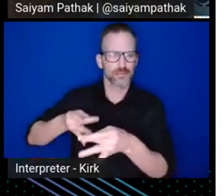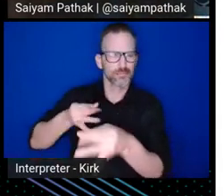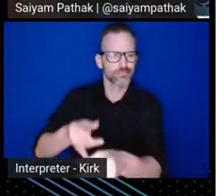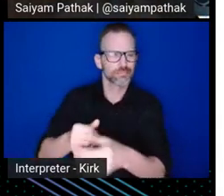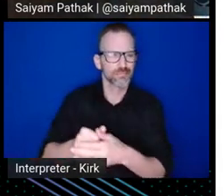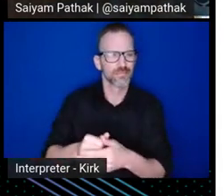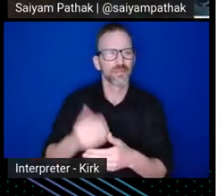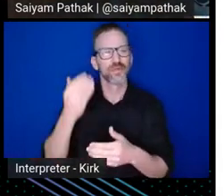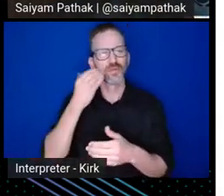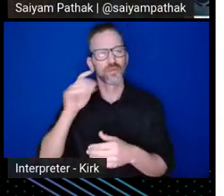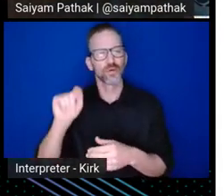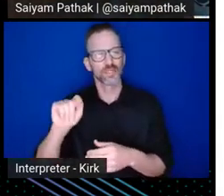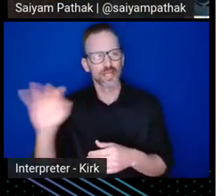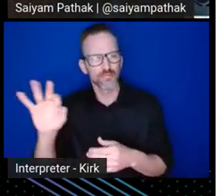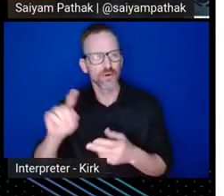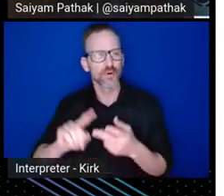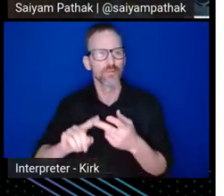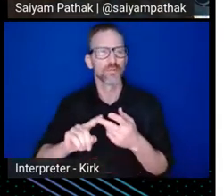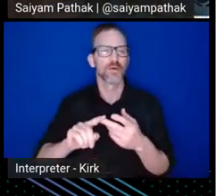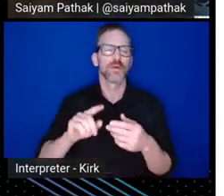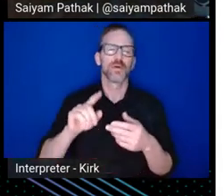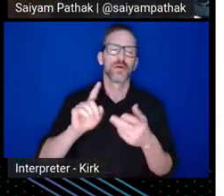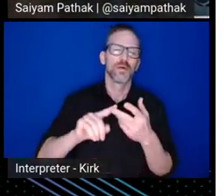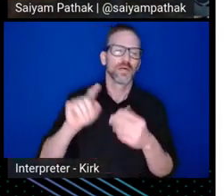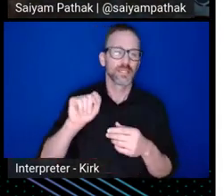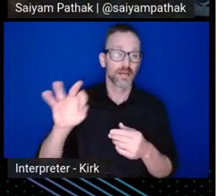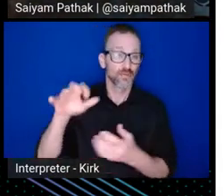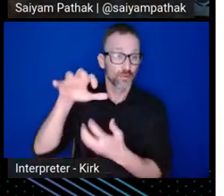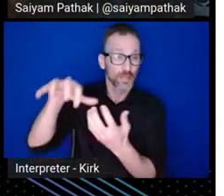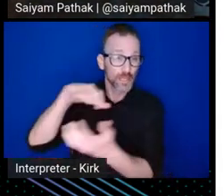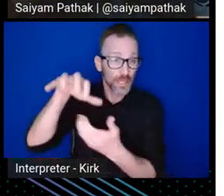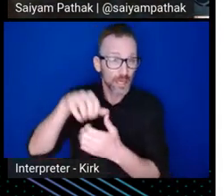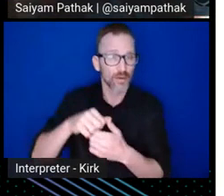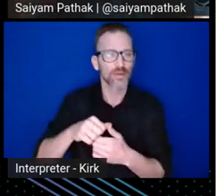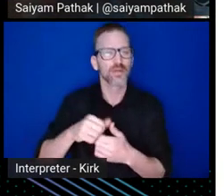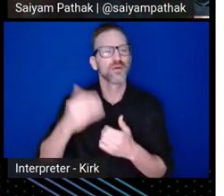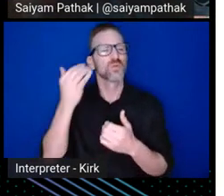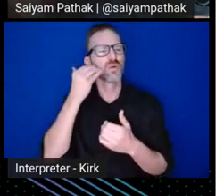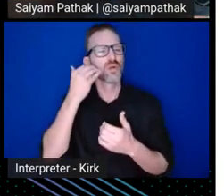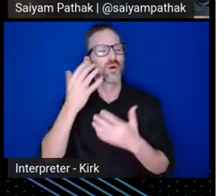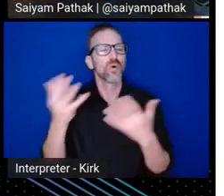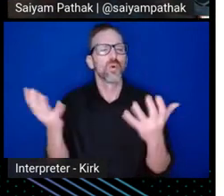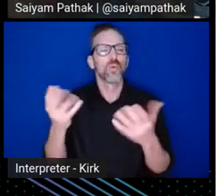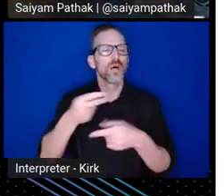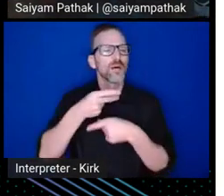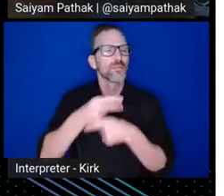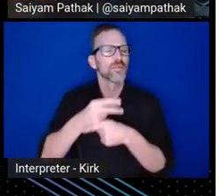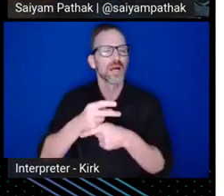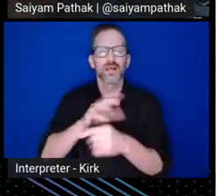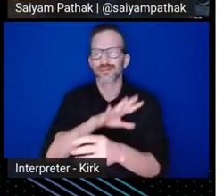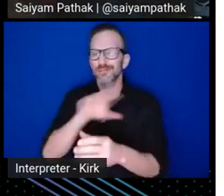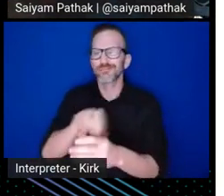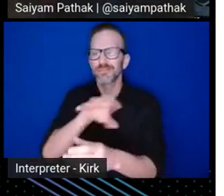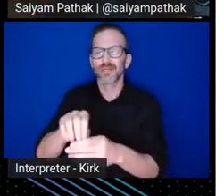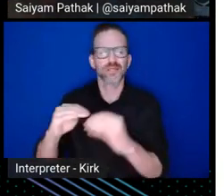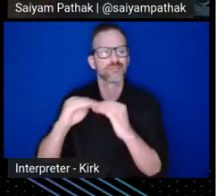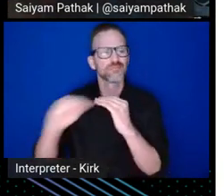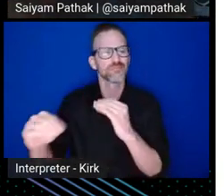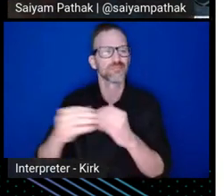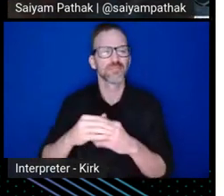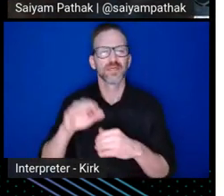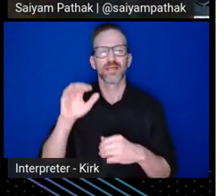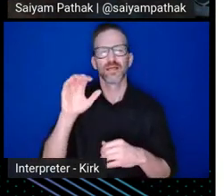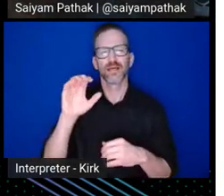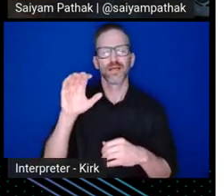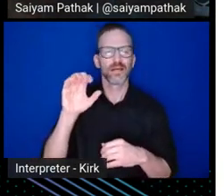know Vault, we know Terraform Cloud. We know the products that have been stabilized in the CI/CD pipeline, like we have SCM system,